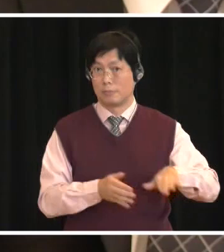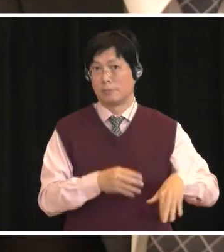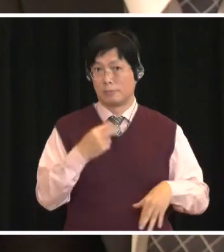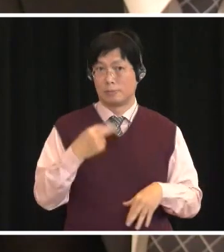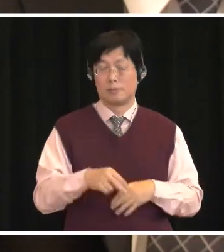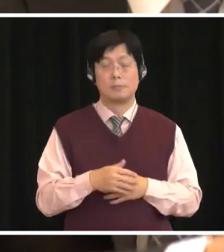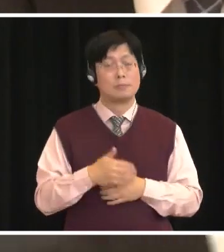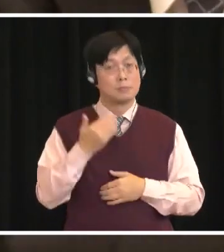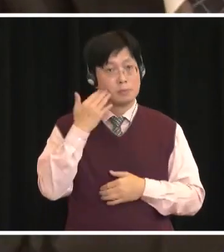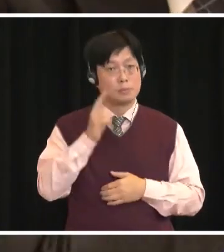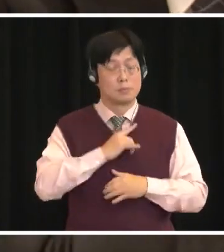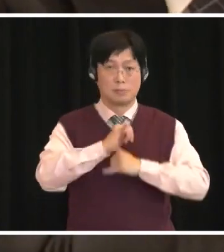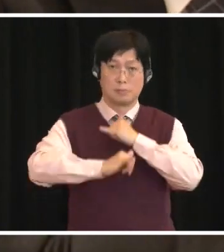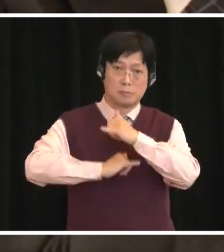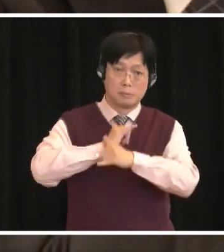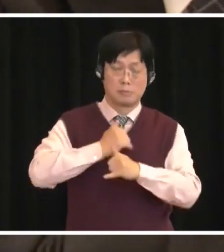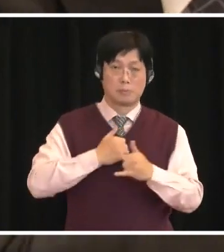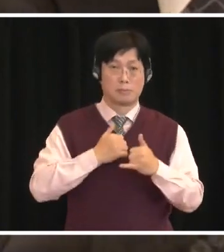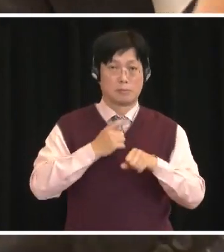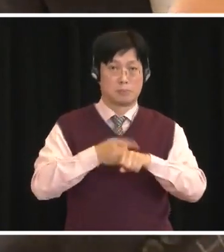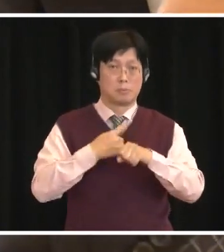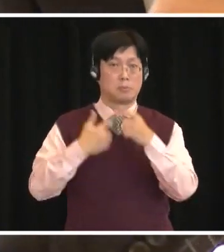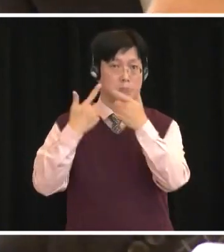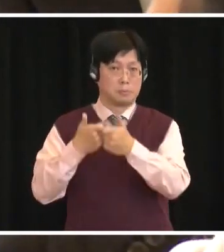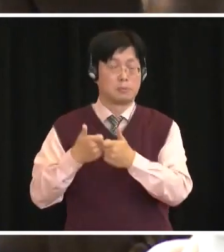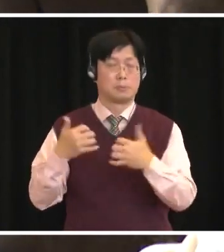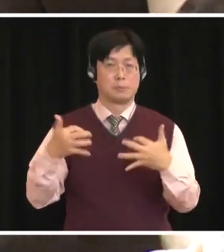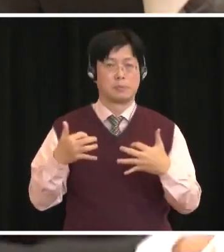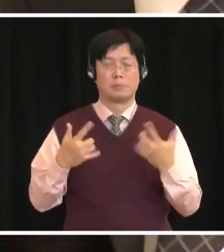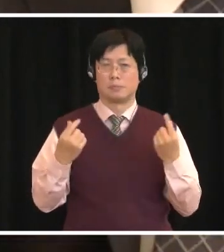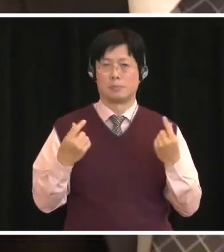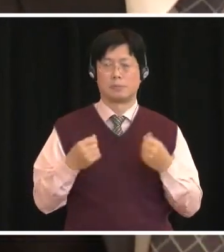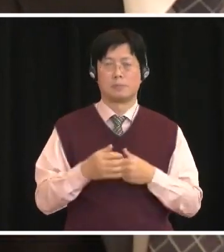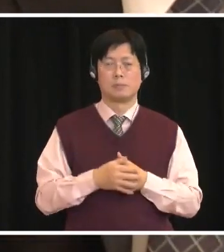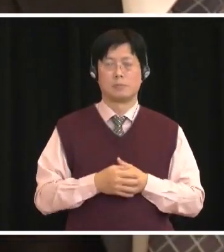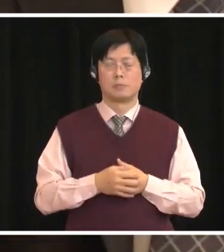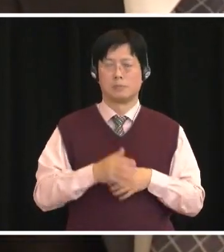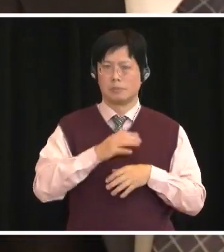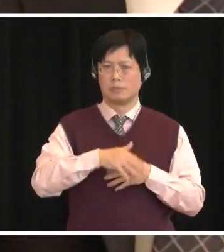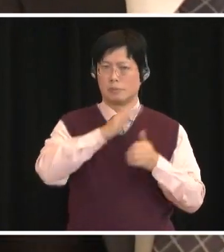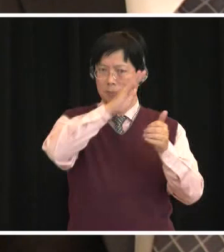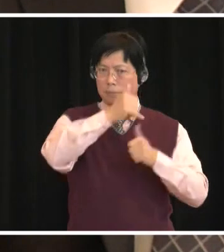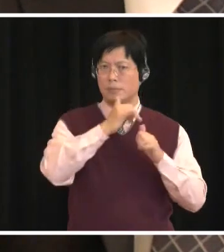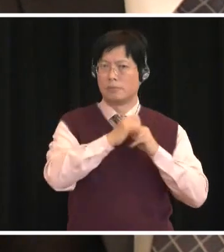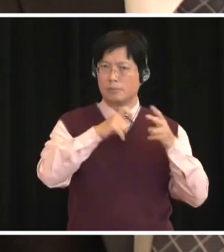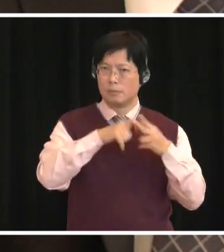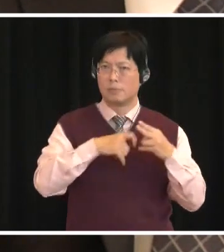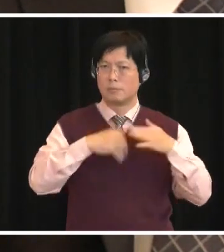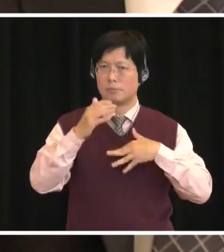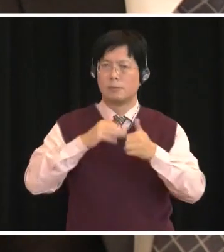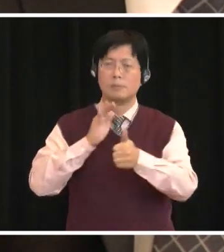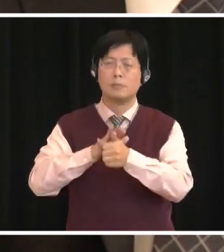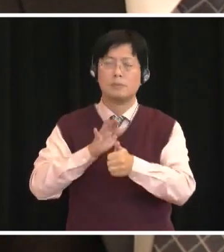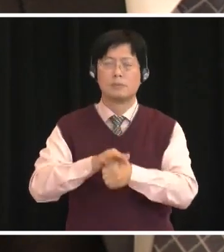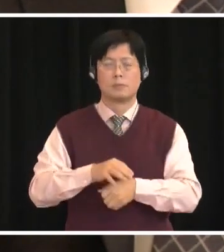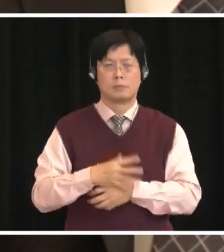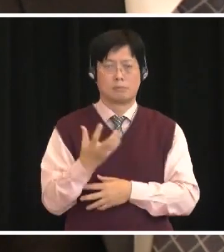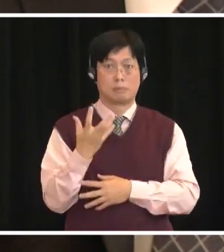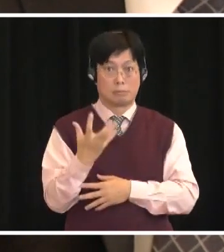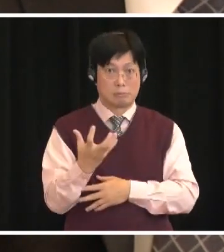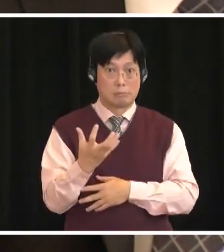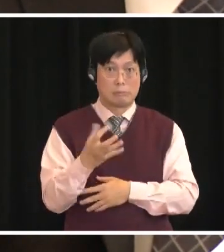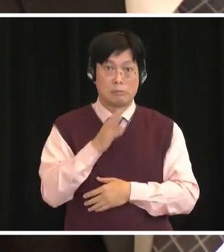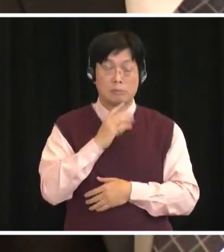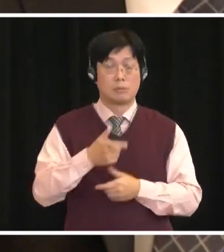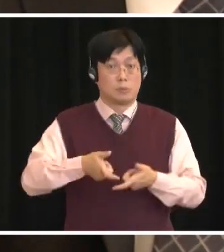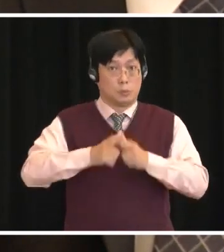attend. In addition, in adapting to the school life, we